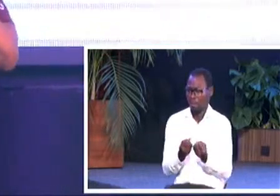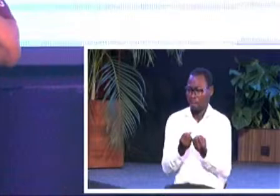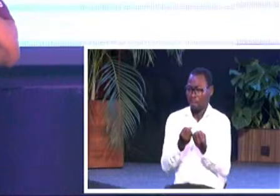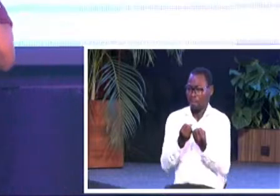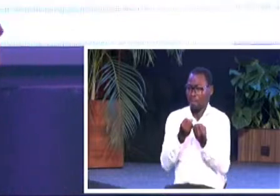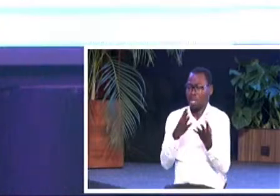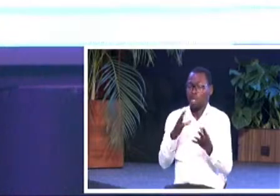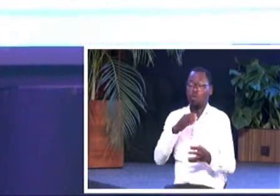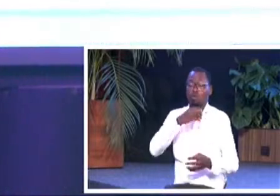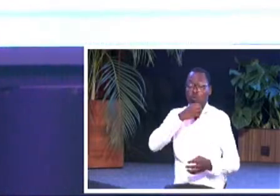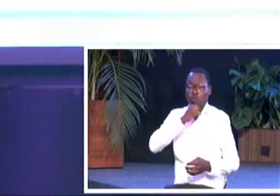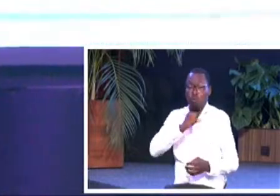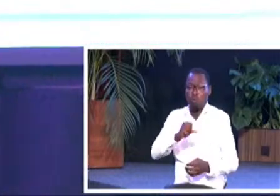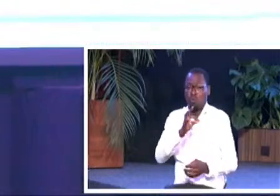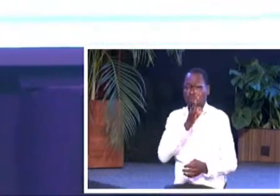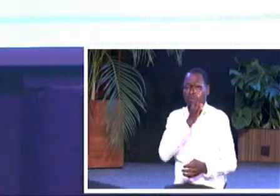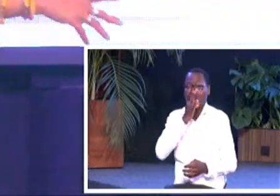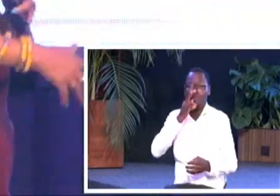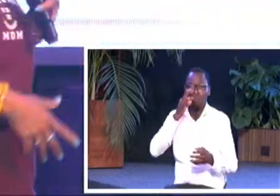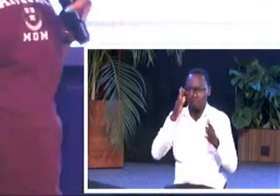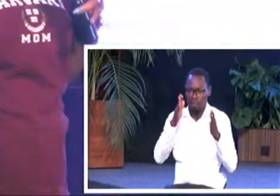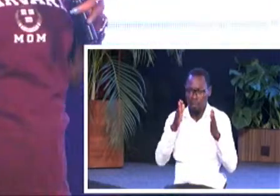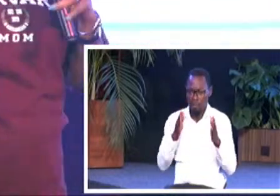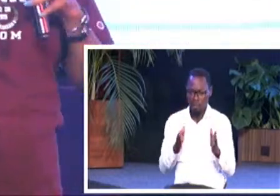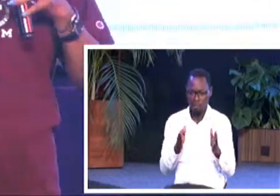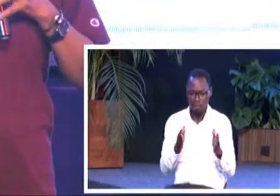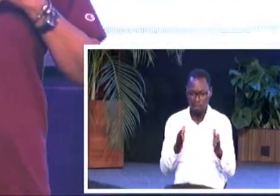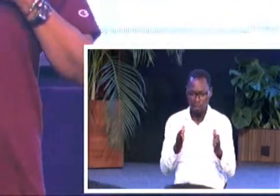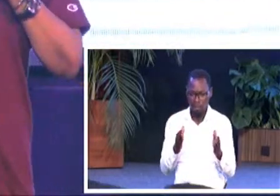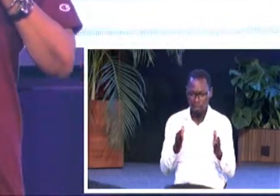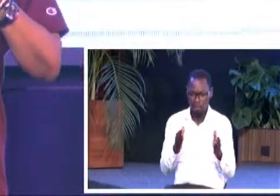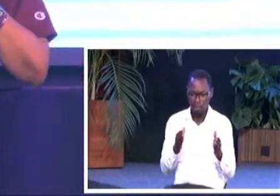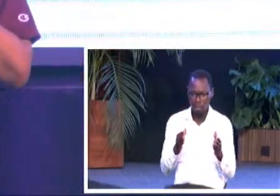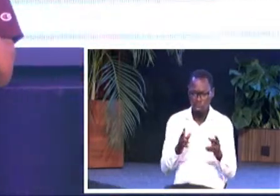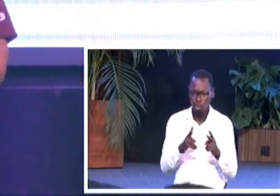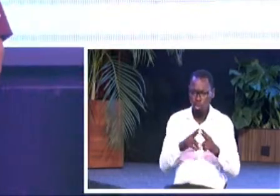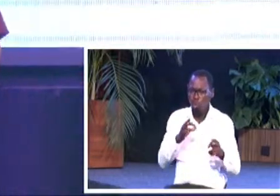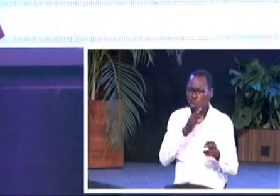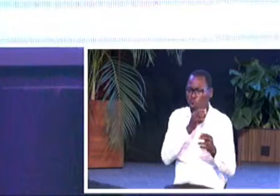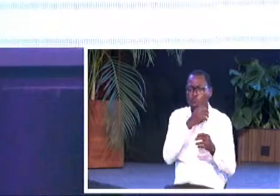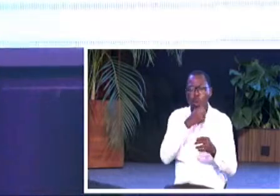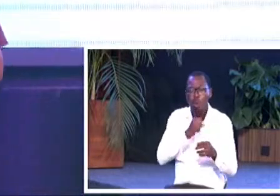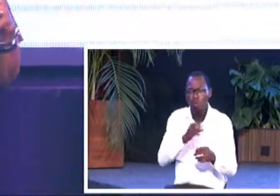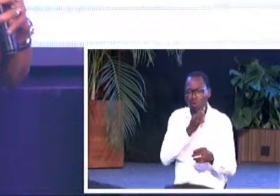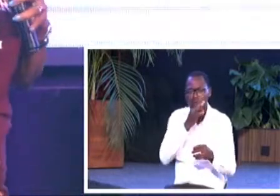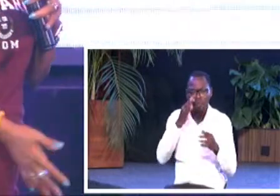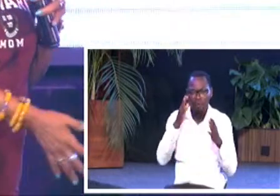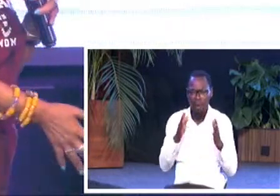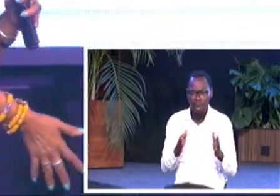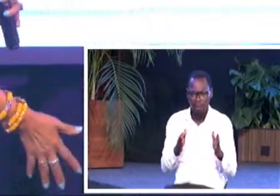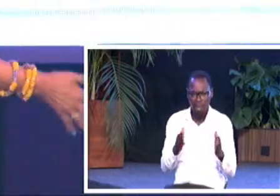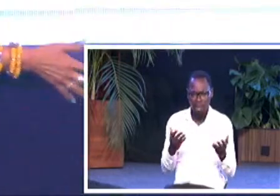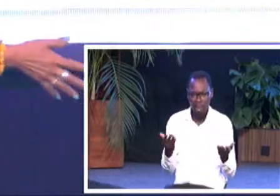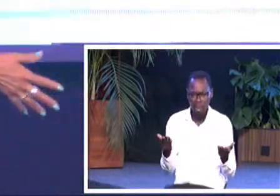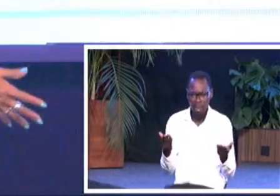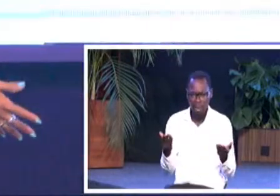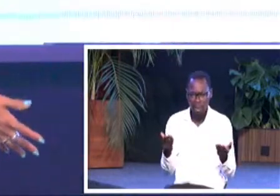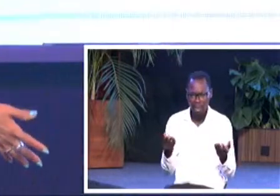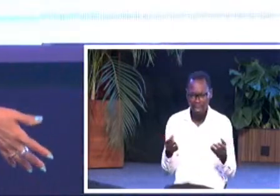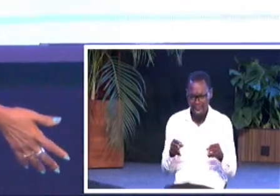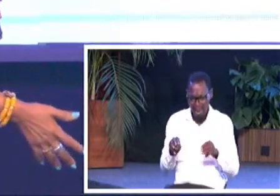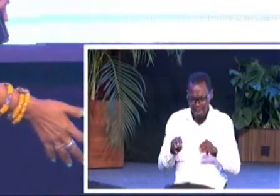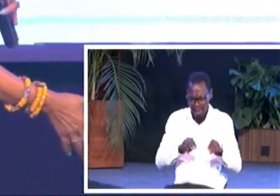old farmers. Youth are not going into farming. So old farmers. And they are only